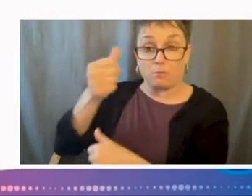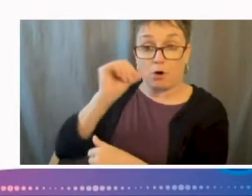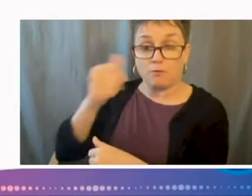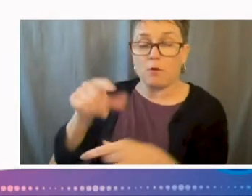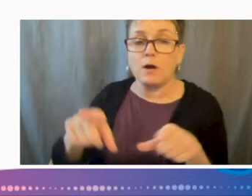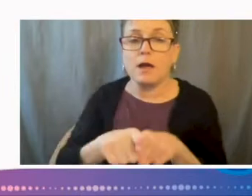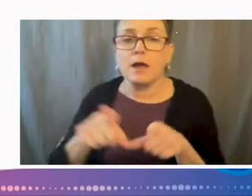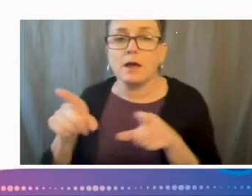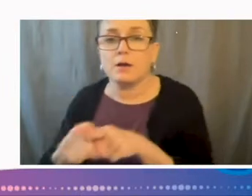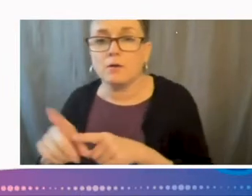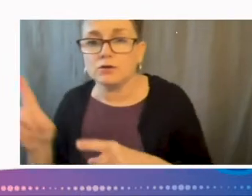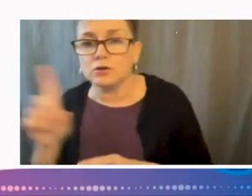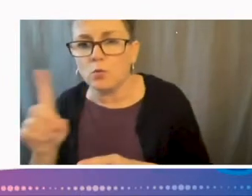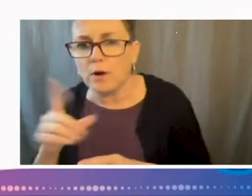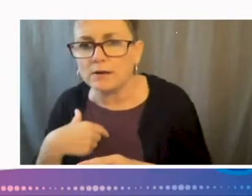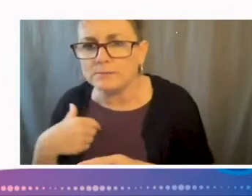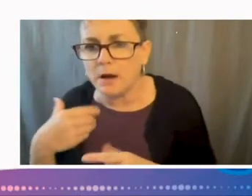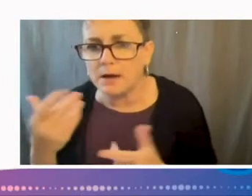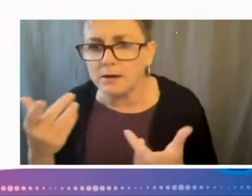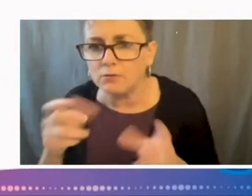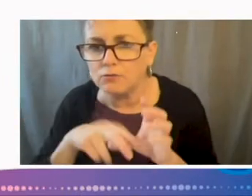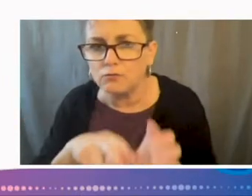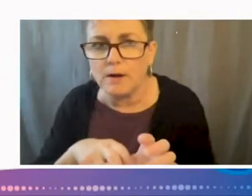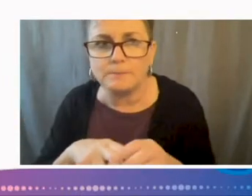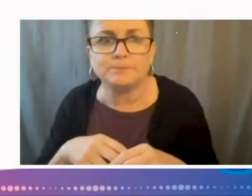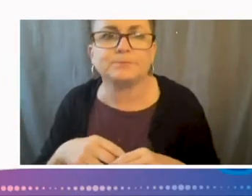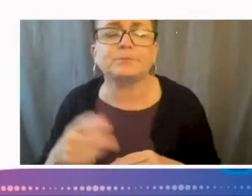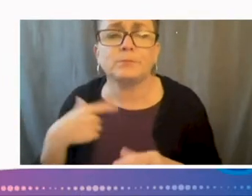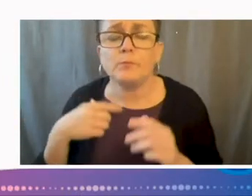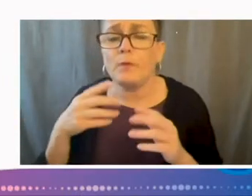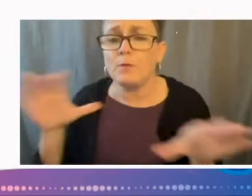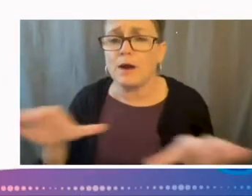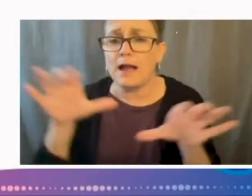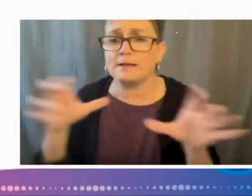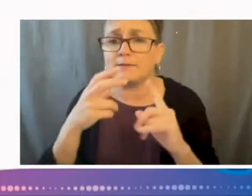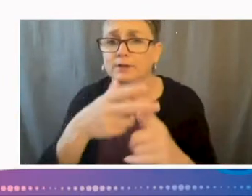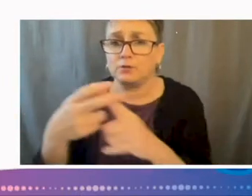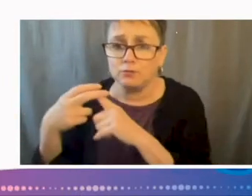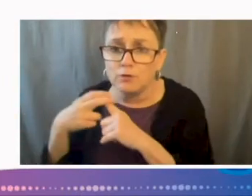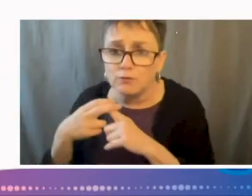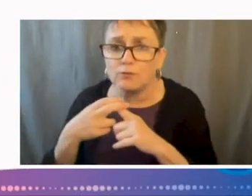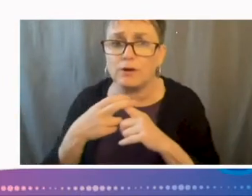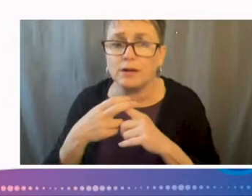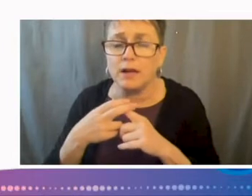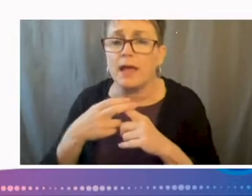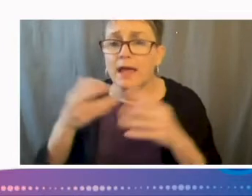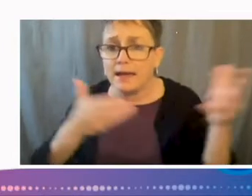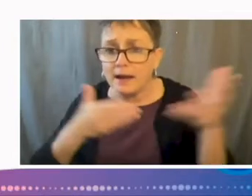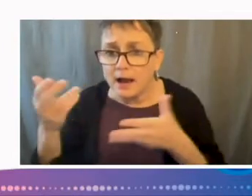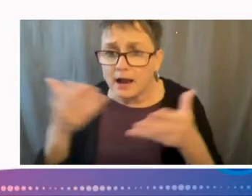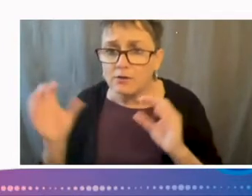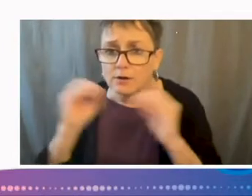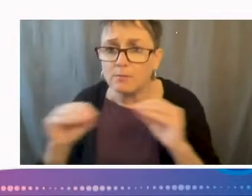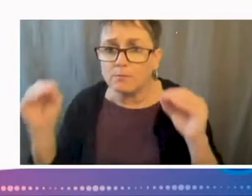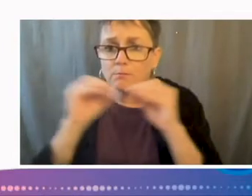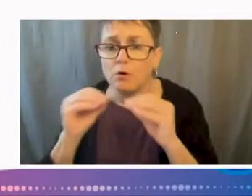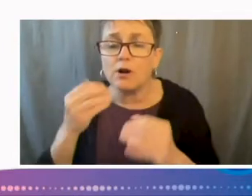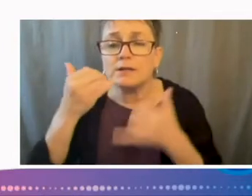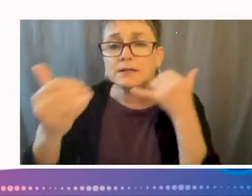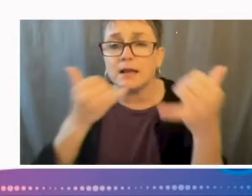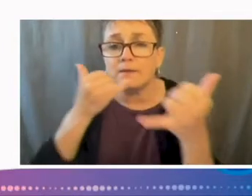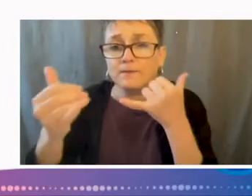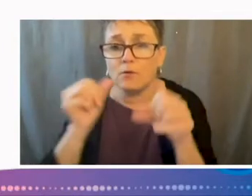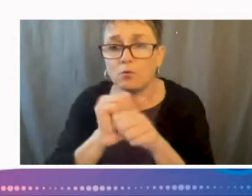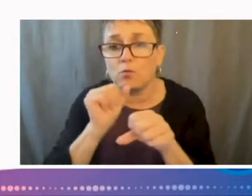messages. While we are actively recruiting, onboarding, and competing to retain our telephone agents, we are also